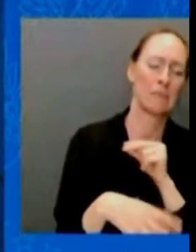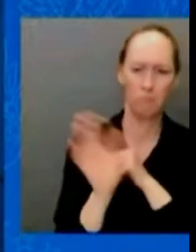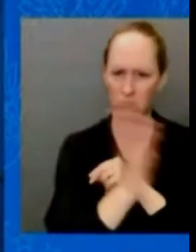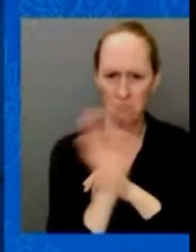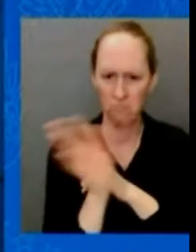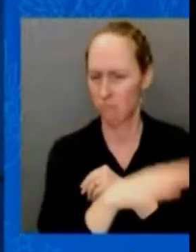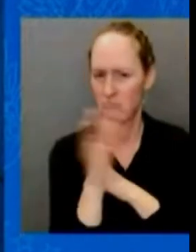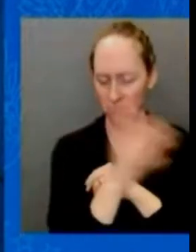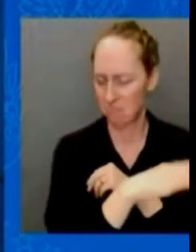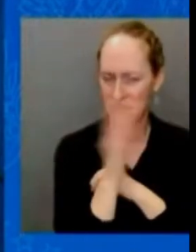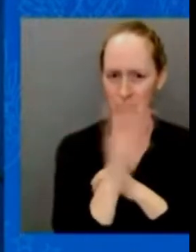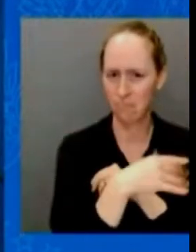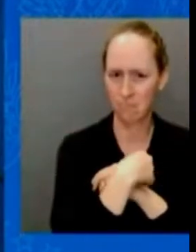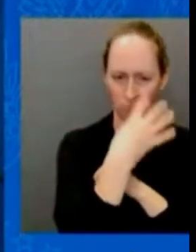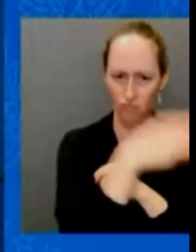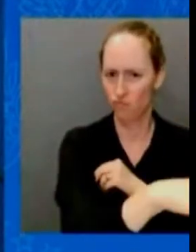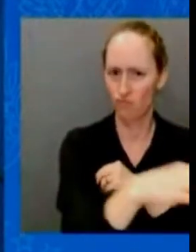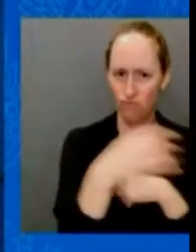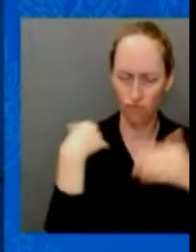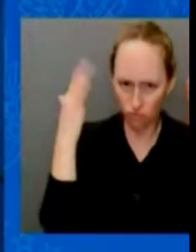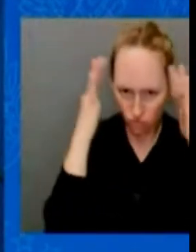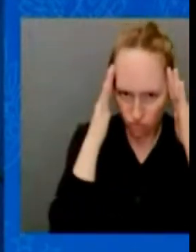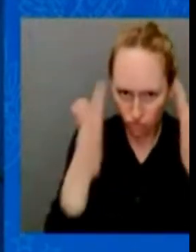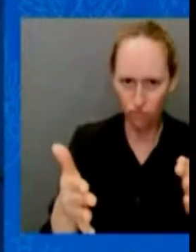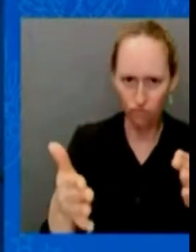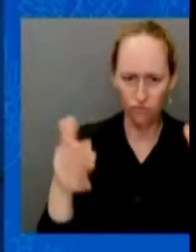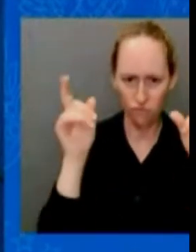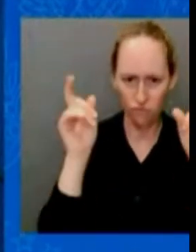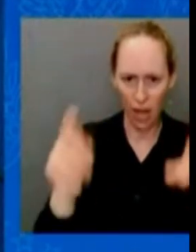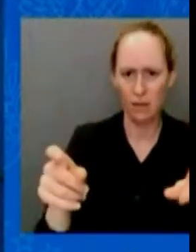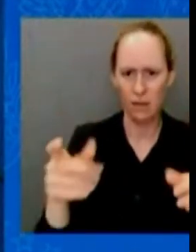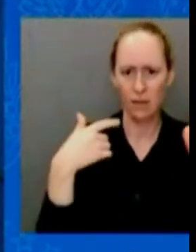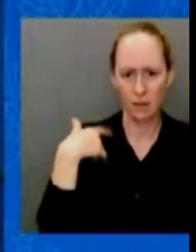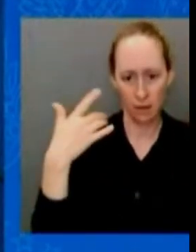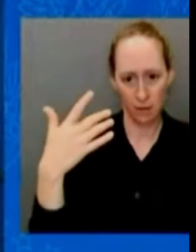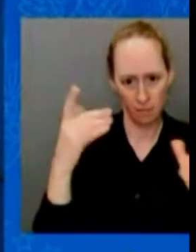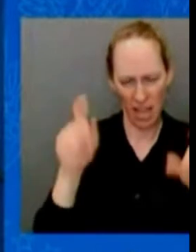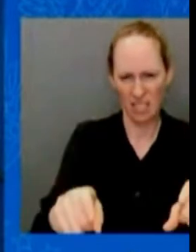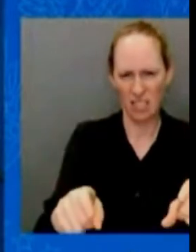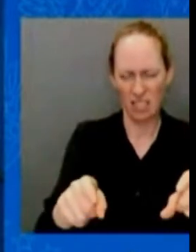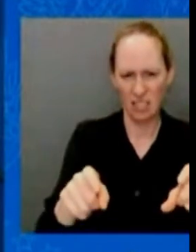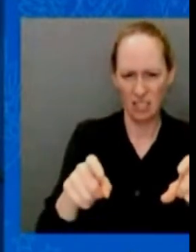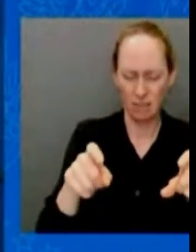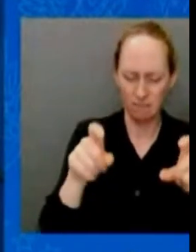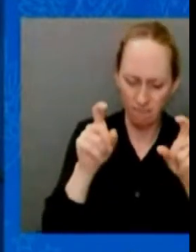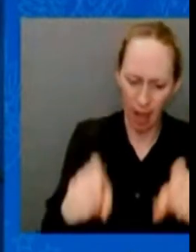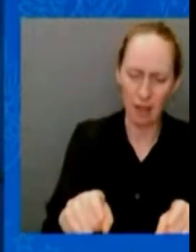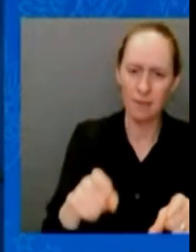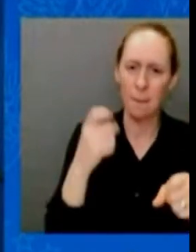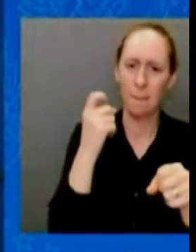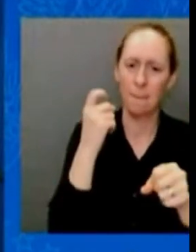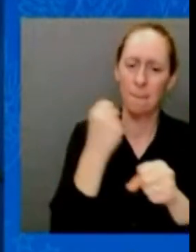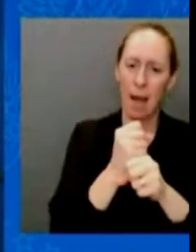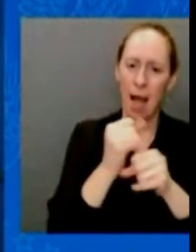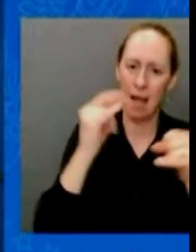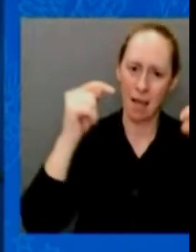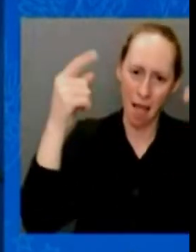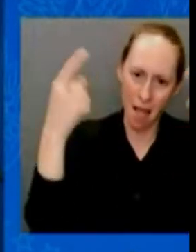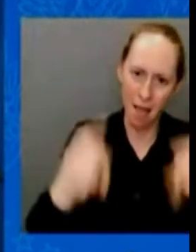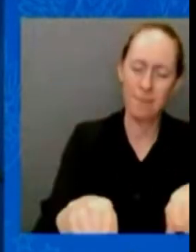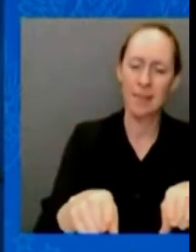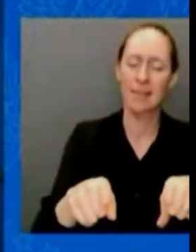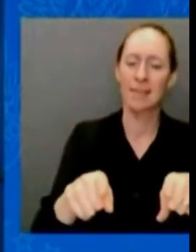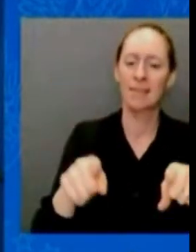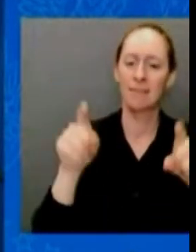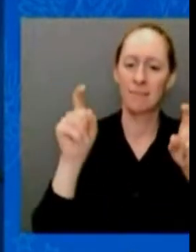losing this one. This is not happening under my watch." And we got through with the support of the legislature, the Green Chips Act, that